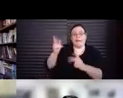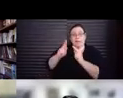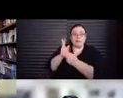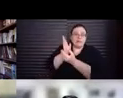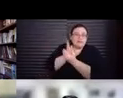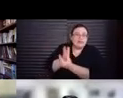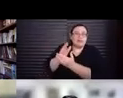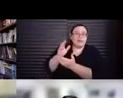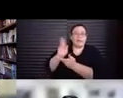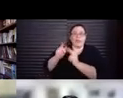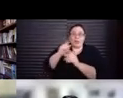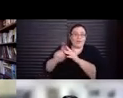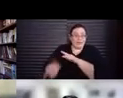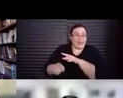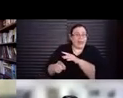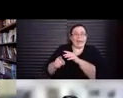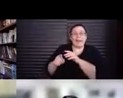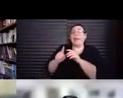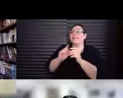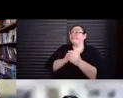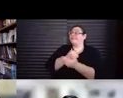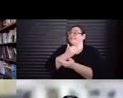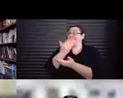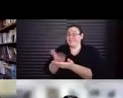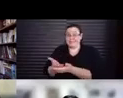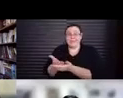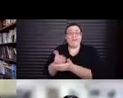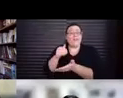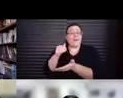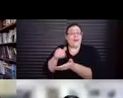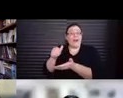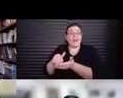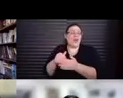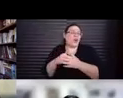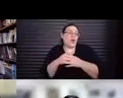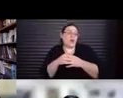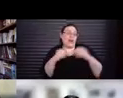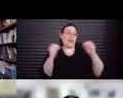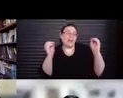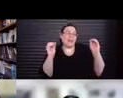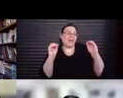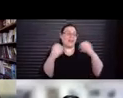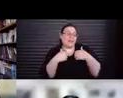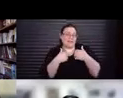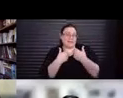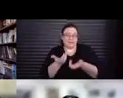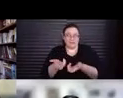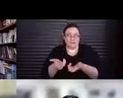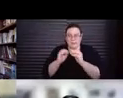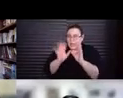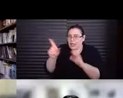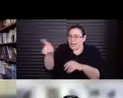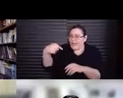who fled. You get there and a lot of the times they say, oh, we don't have anything, when it's clearly that they do.